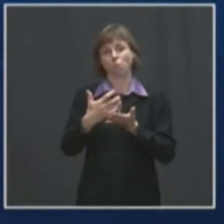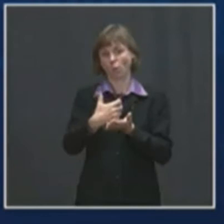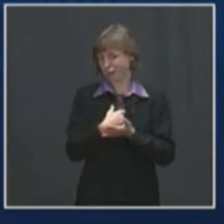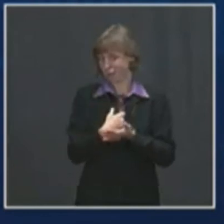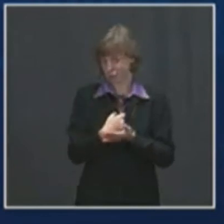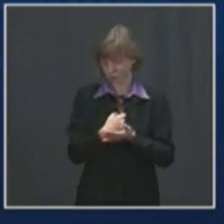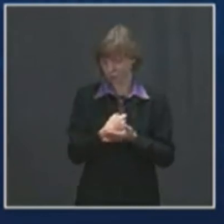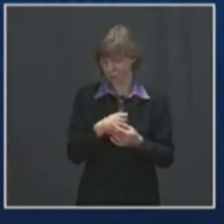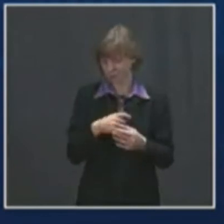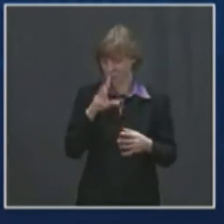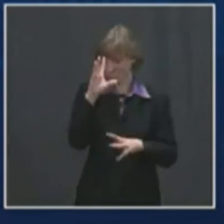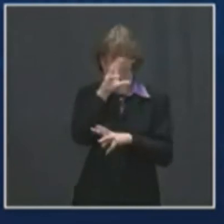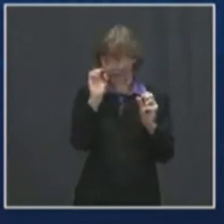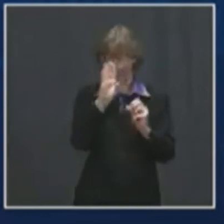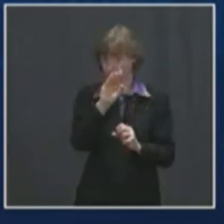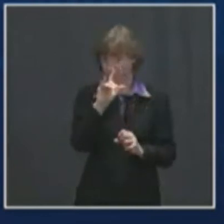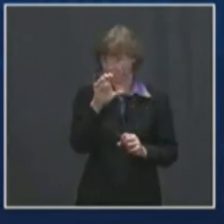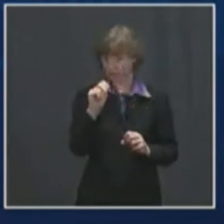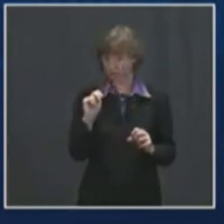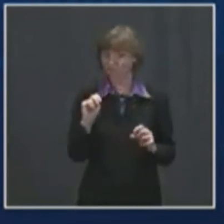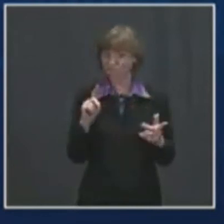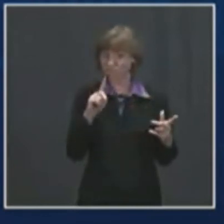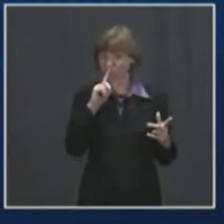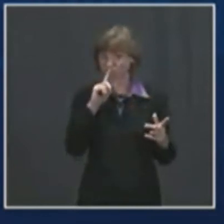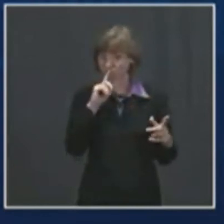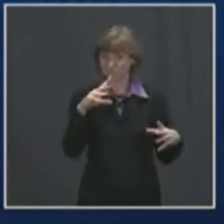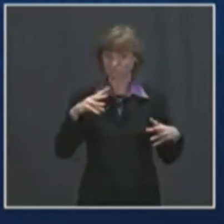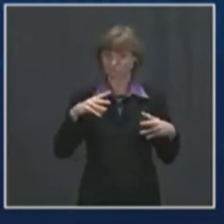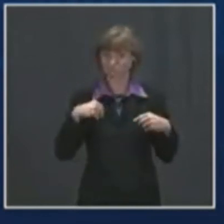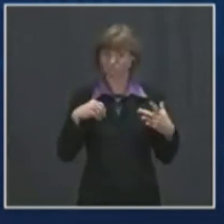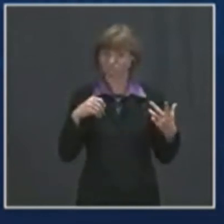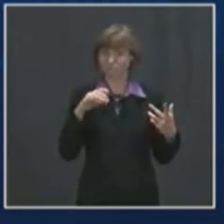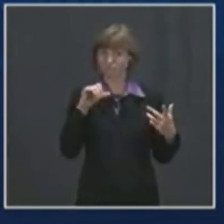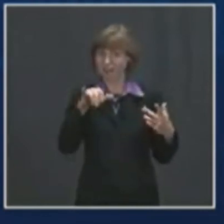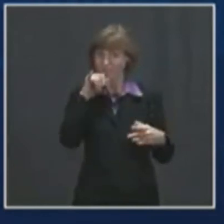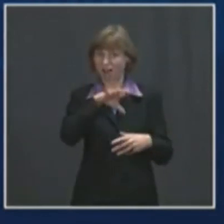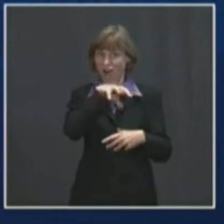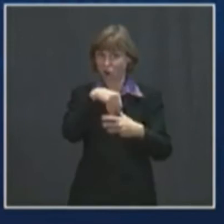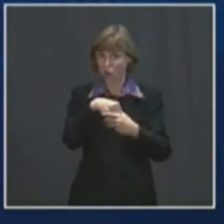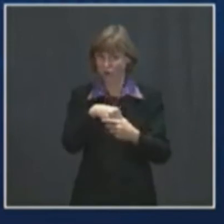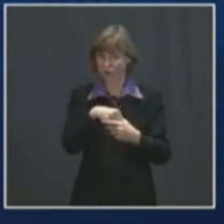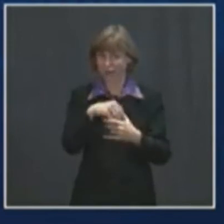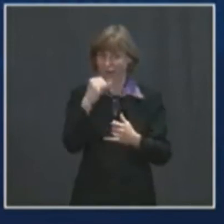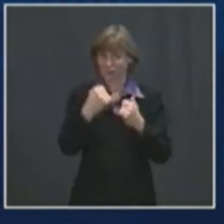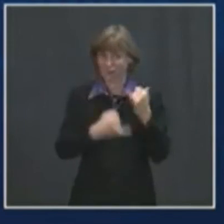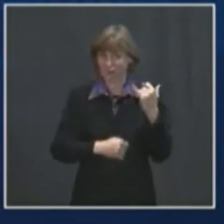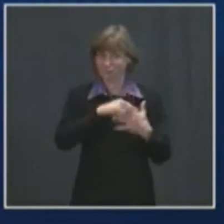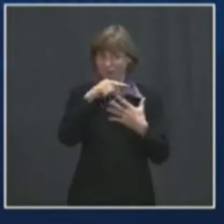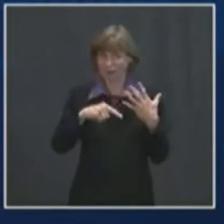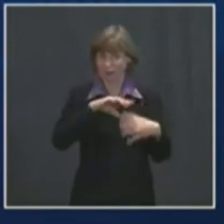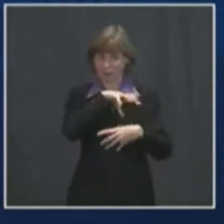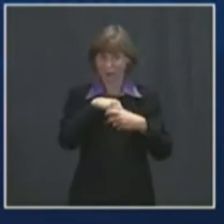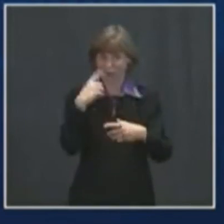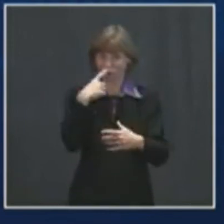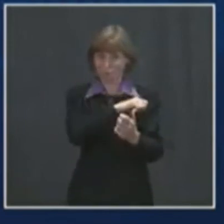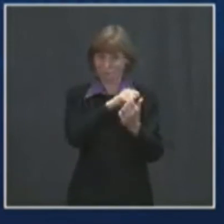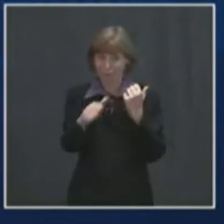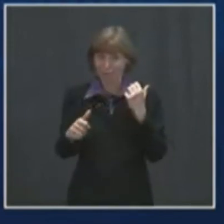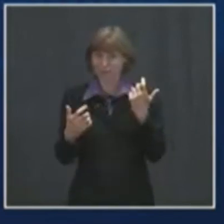President Biden come to a determination that that's not going to be a part of the final package in order to get this passed, in order to get the Democratic support that he